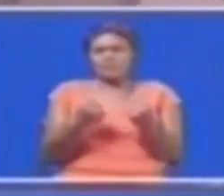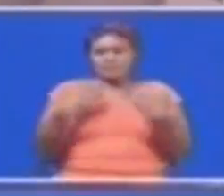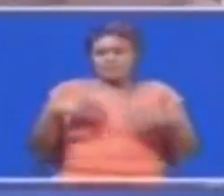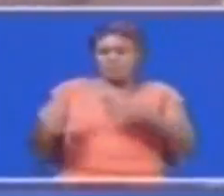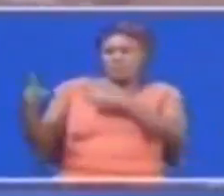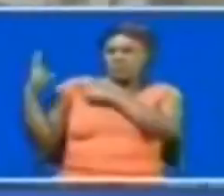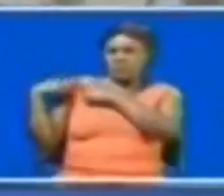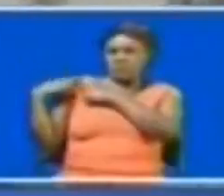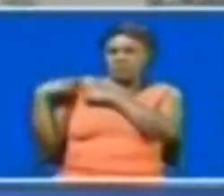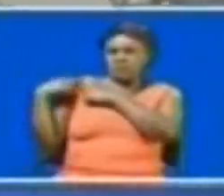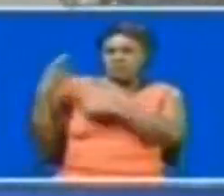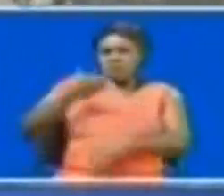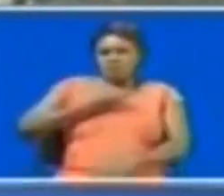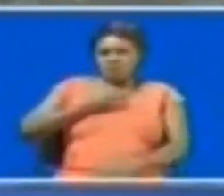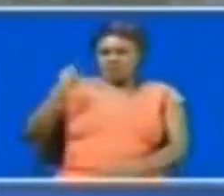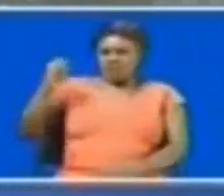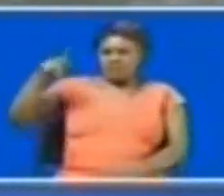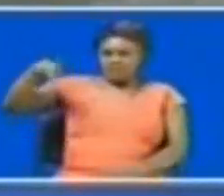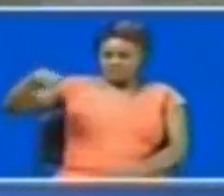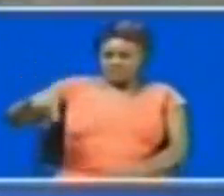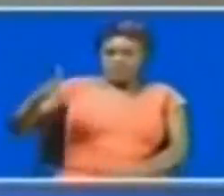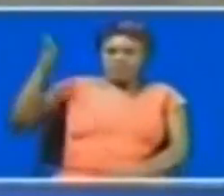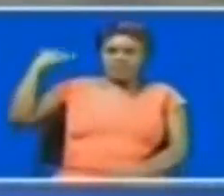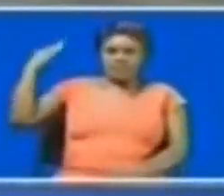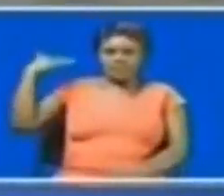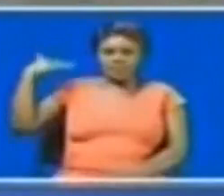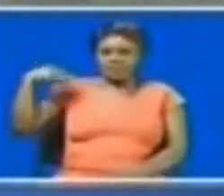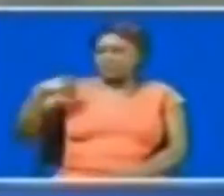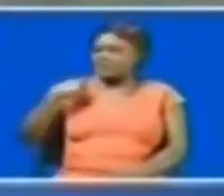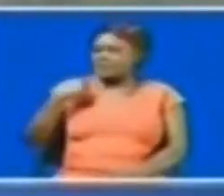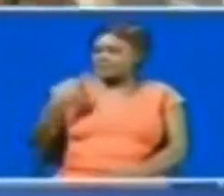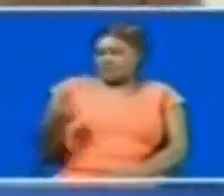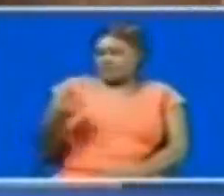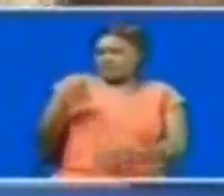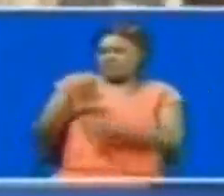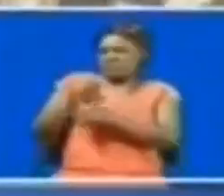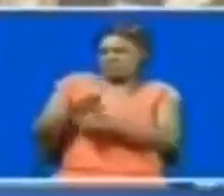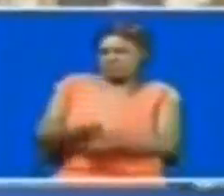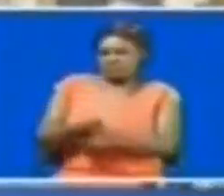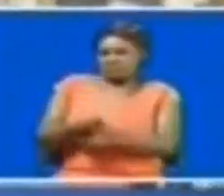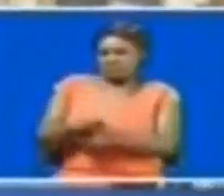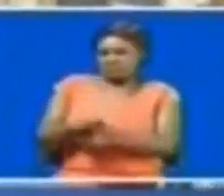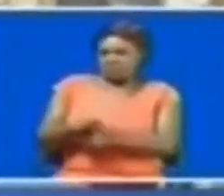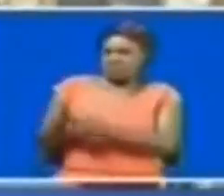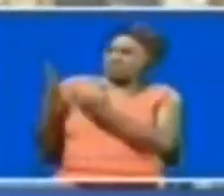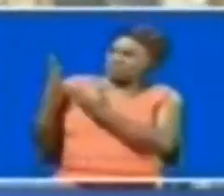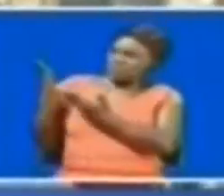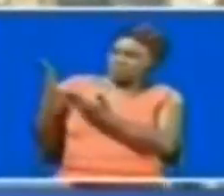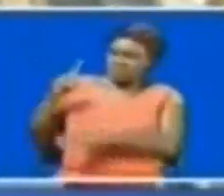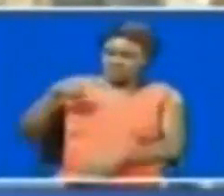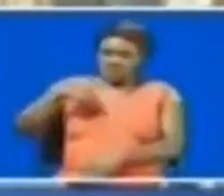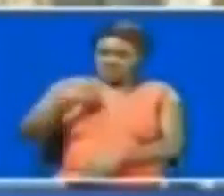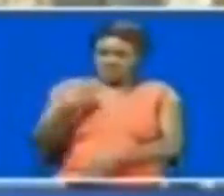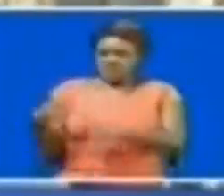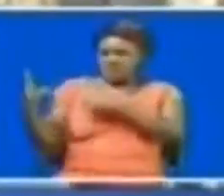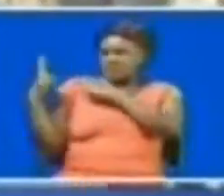jengo hilo linalomilikiwa na mbunge wa zamani wa Bobasi Stephen Manoti wanadai wanaonewa. Ni za Manoti. Mimi ndio